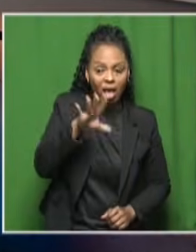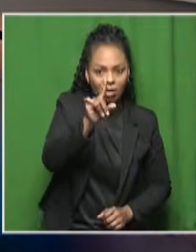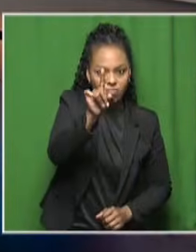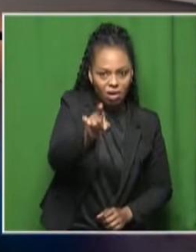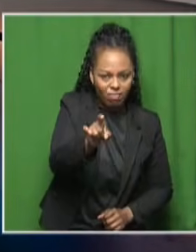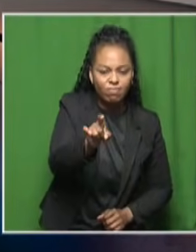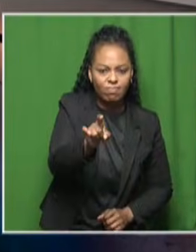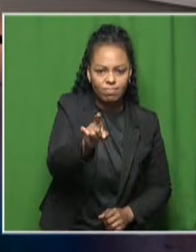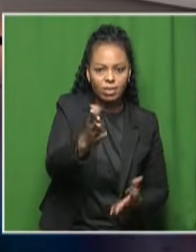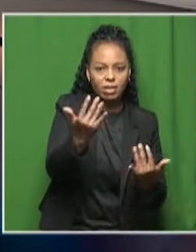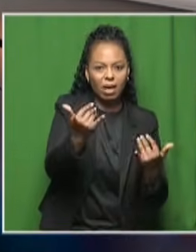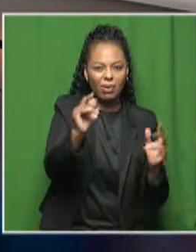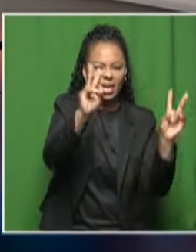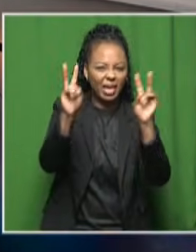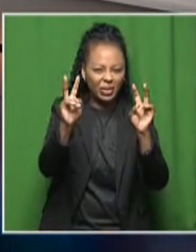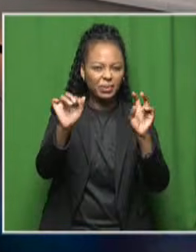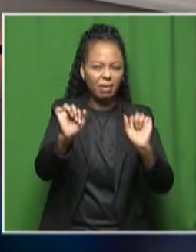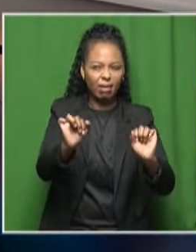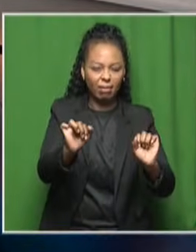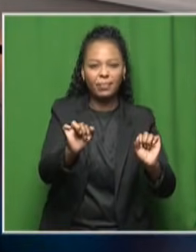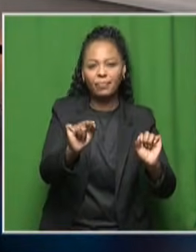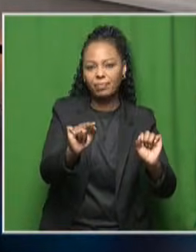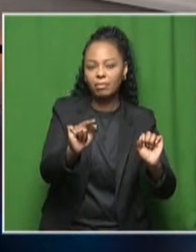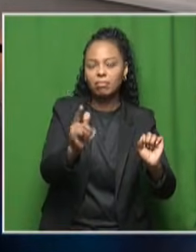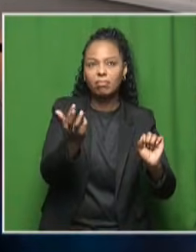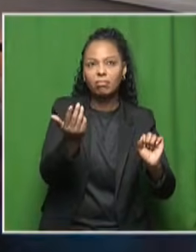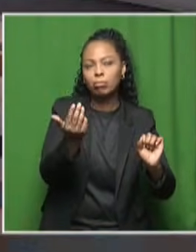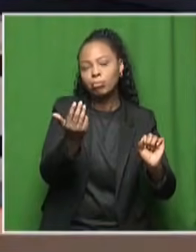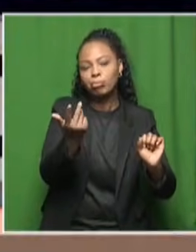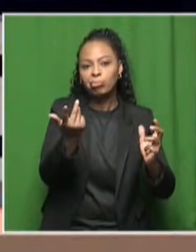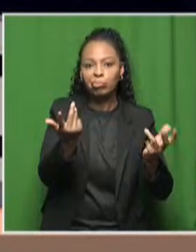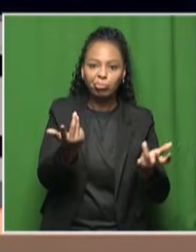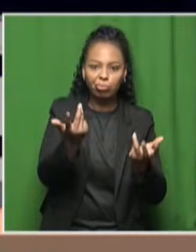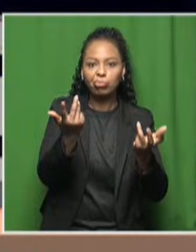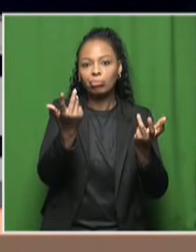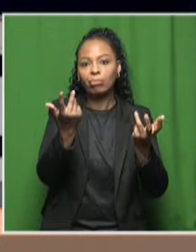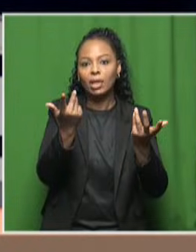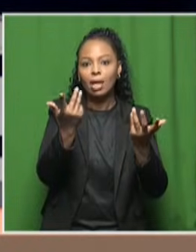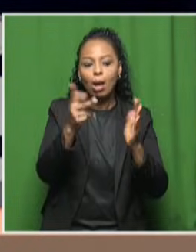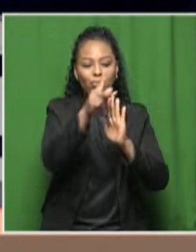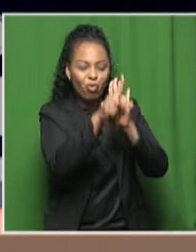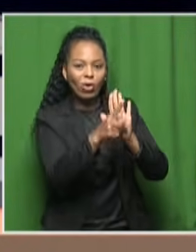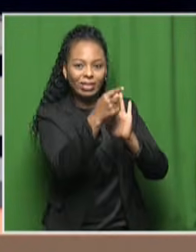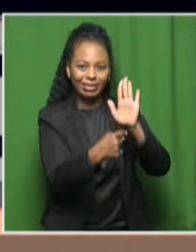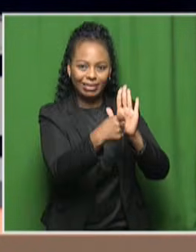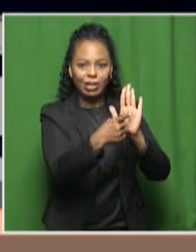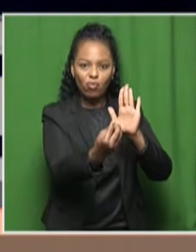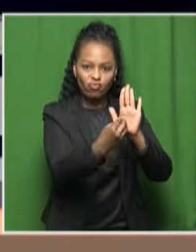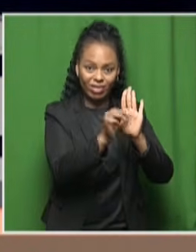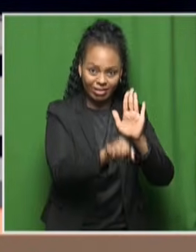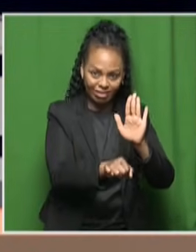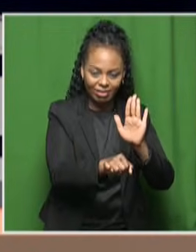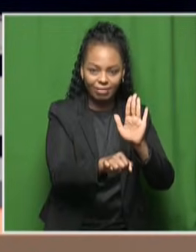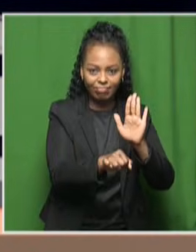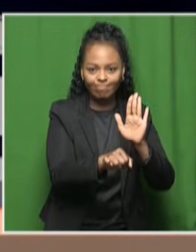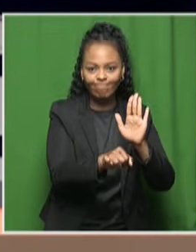as well with regard to what would be, as per the policy,